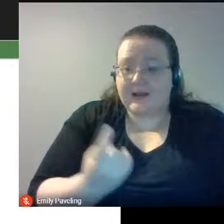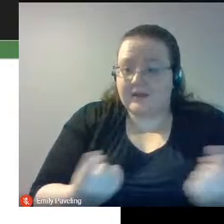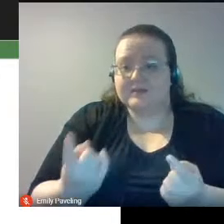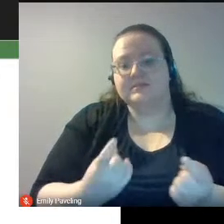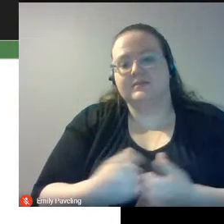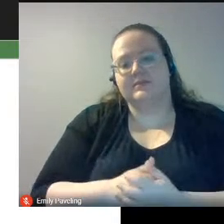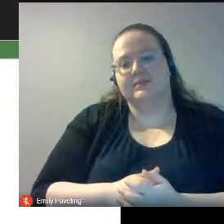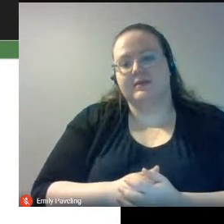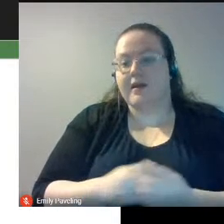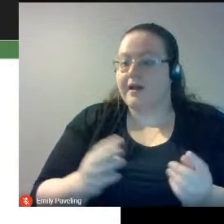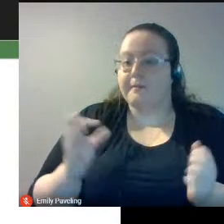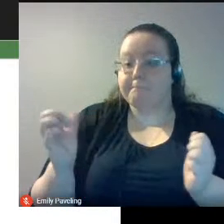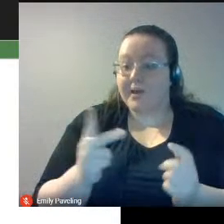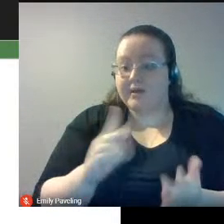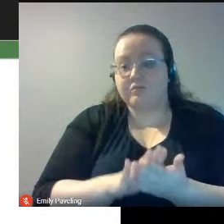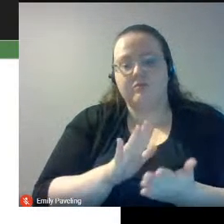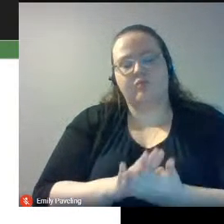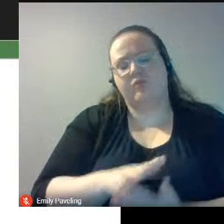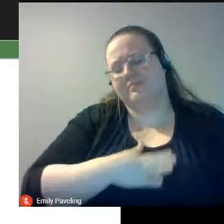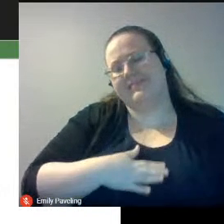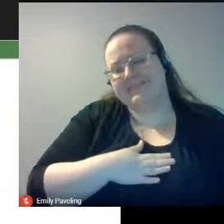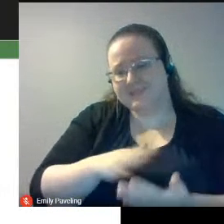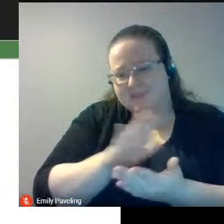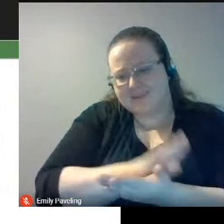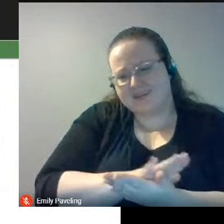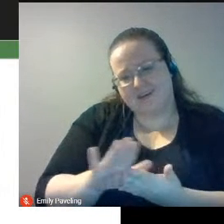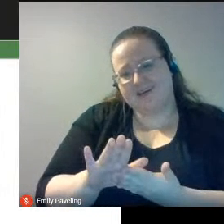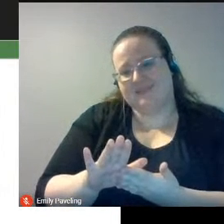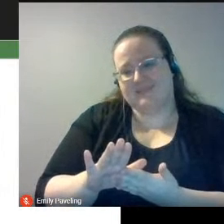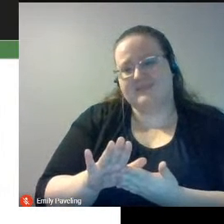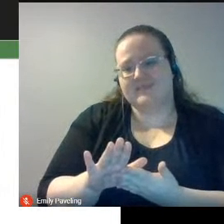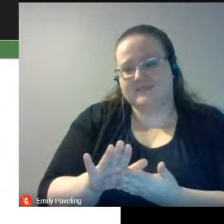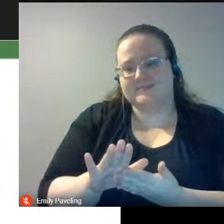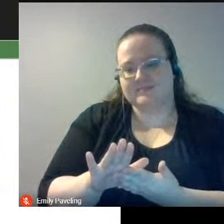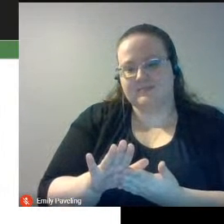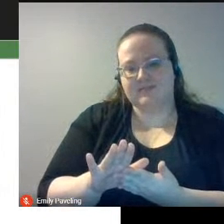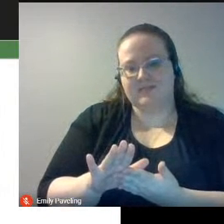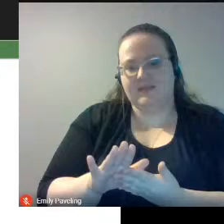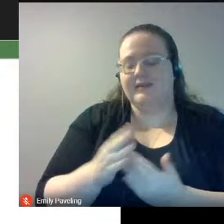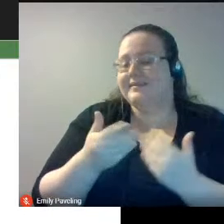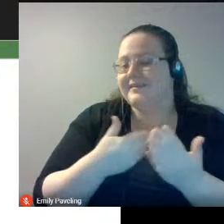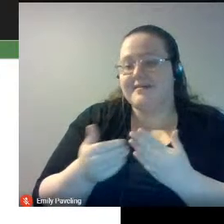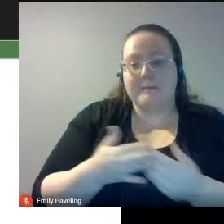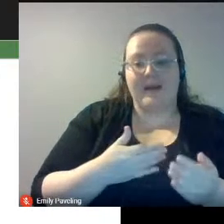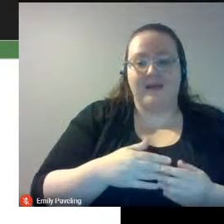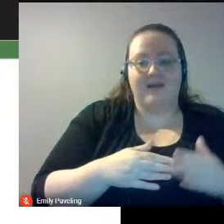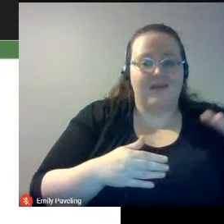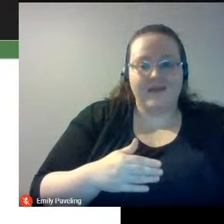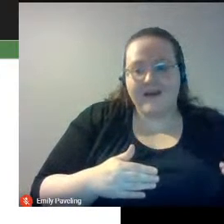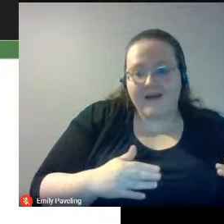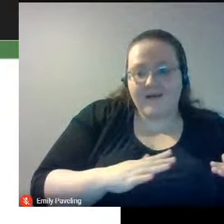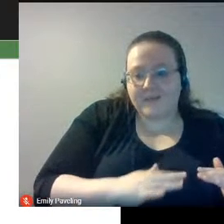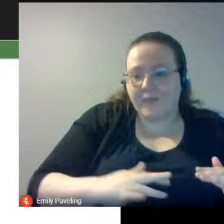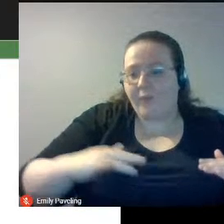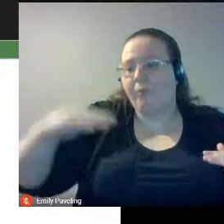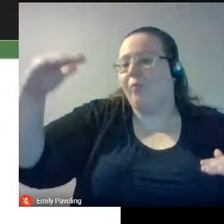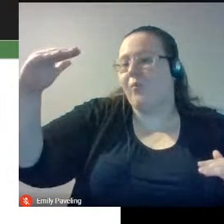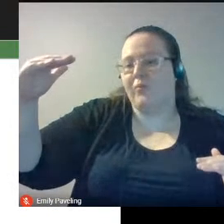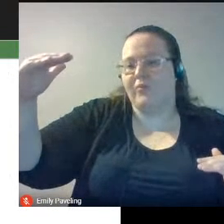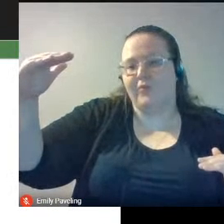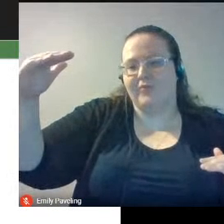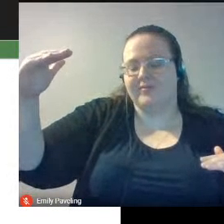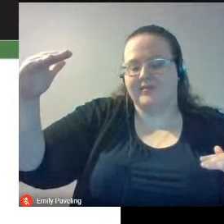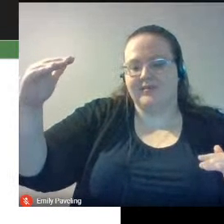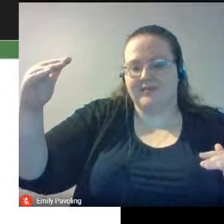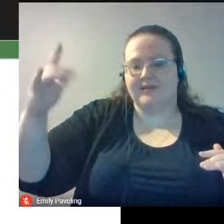each other once they are back in the classroom. For students of all ages, it will be important to support not only their physical